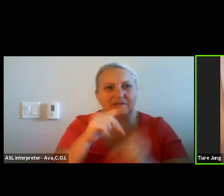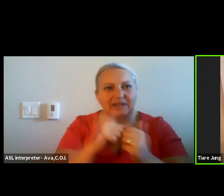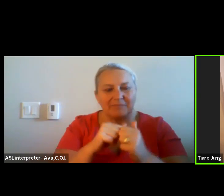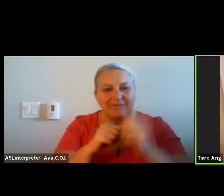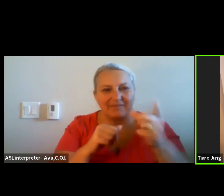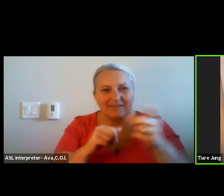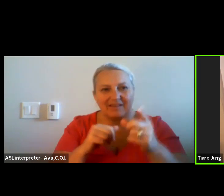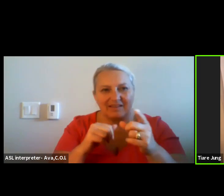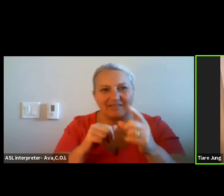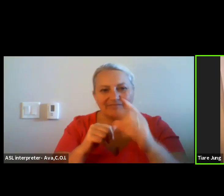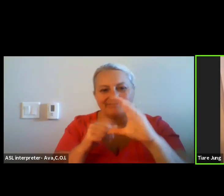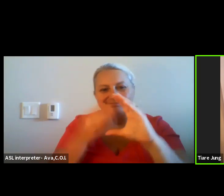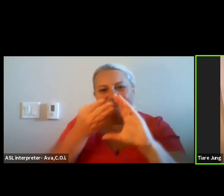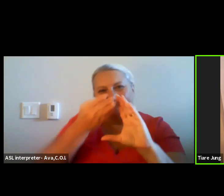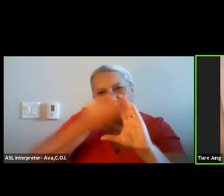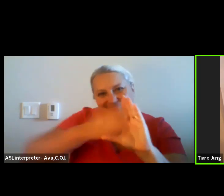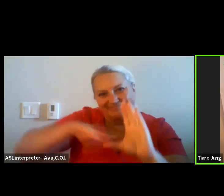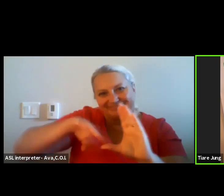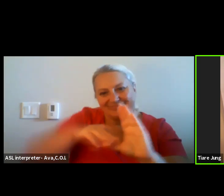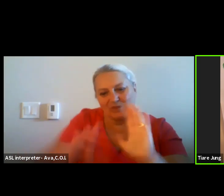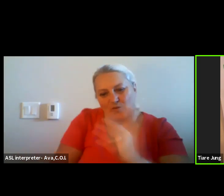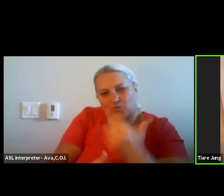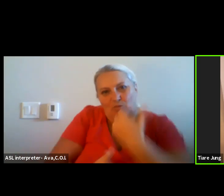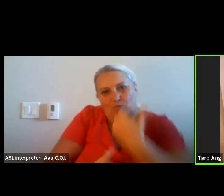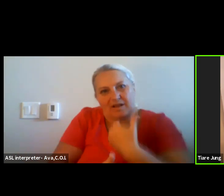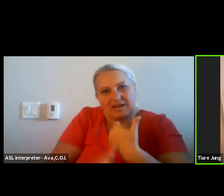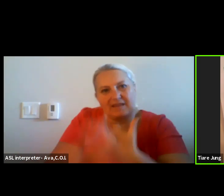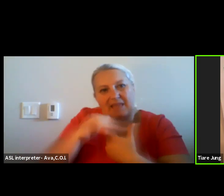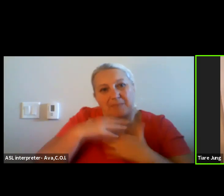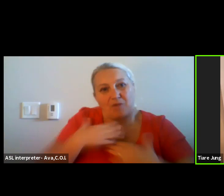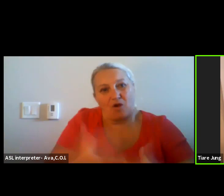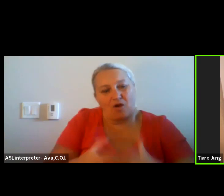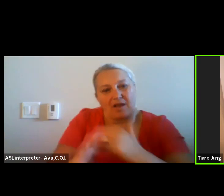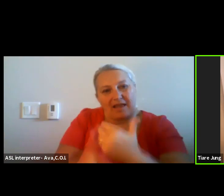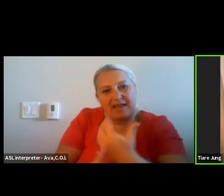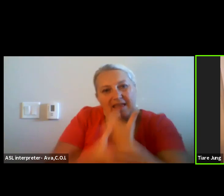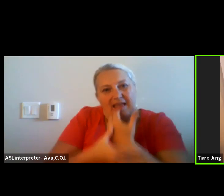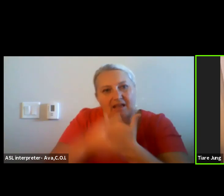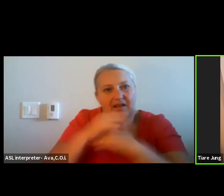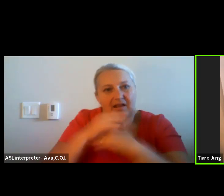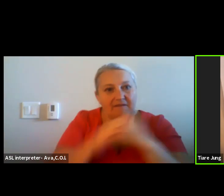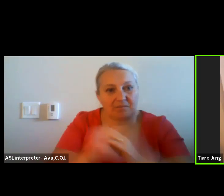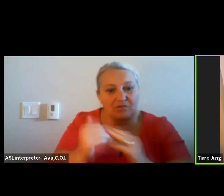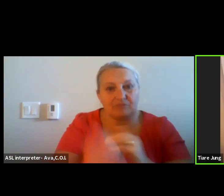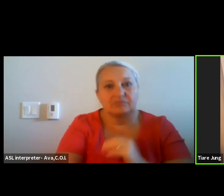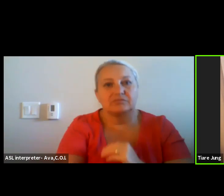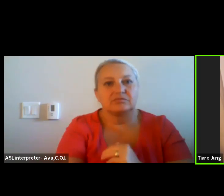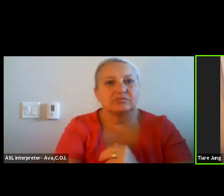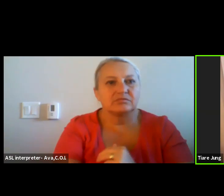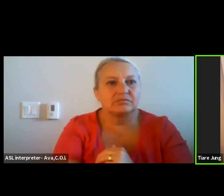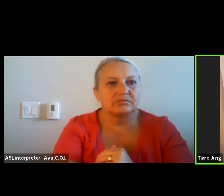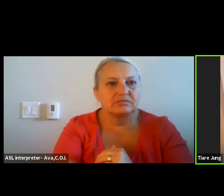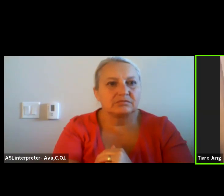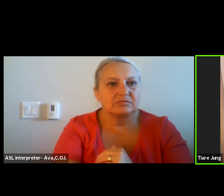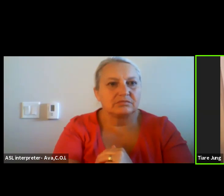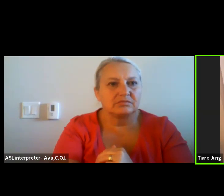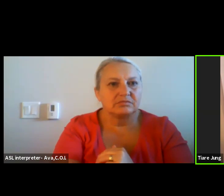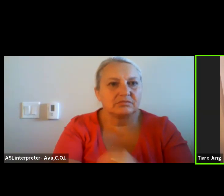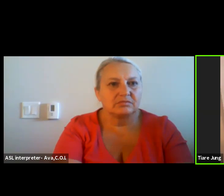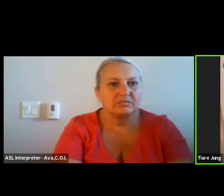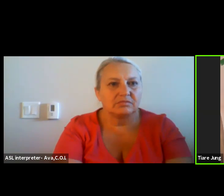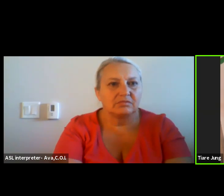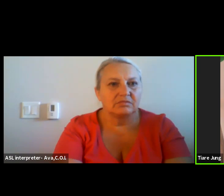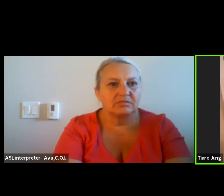depict that person's body being held and comforted with some other circles sort of supporting them.